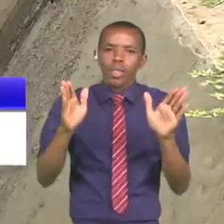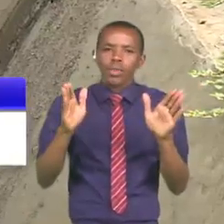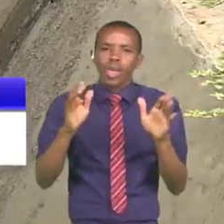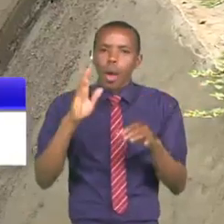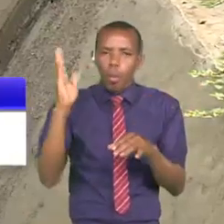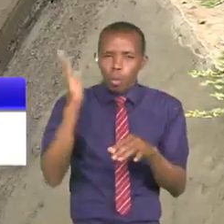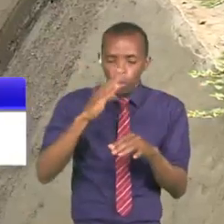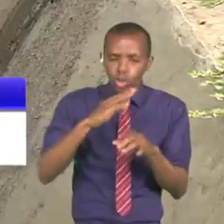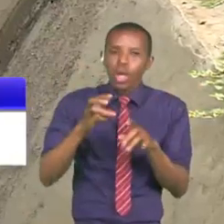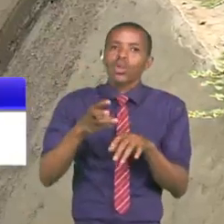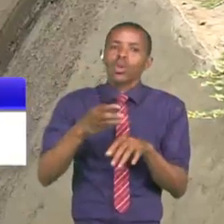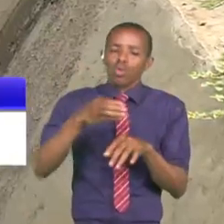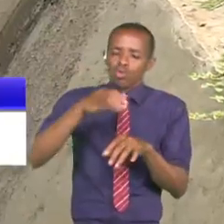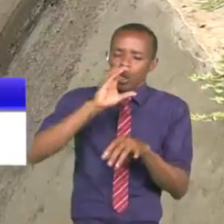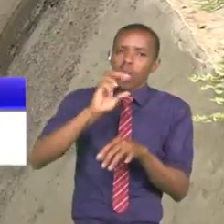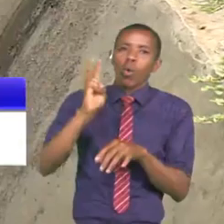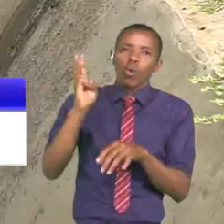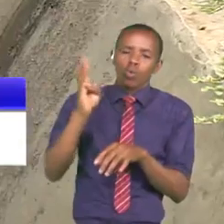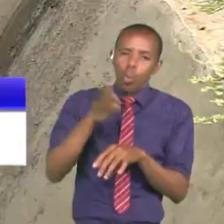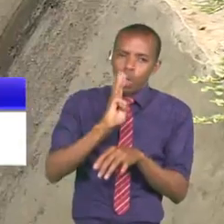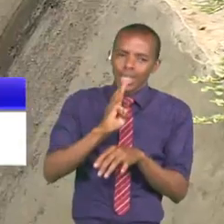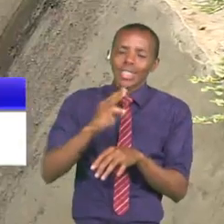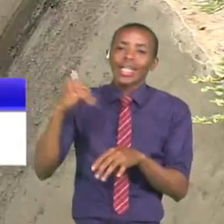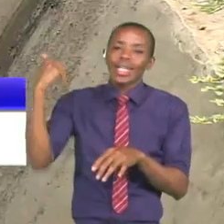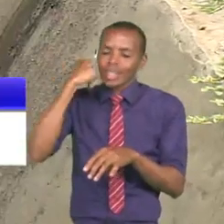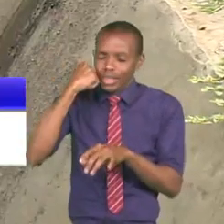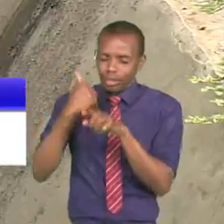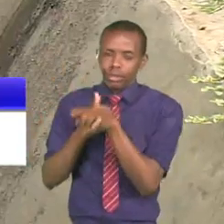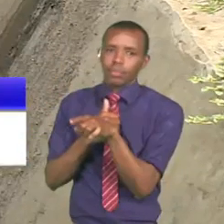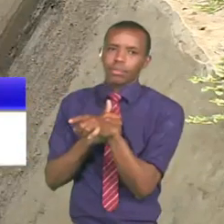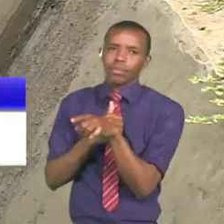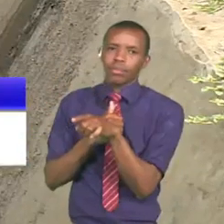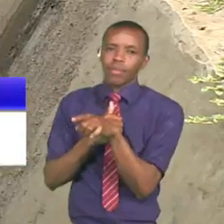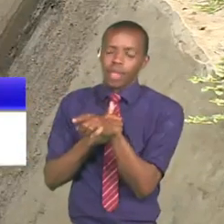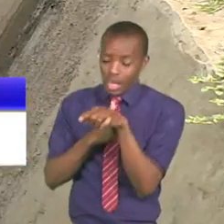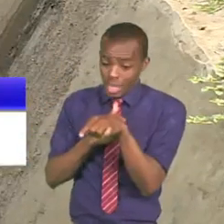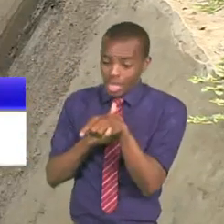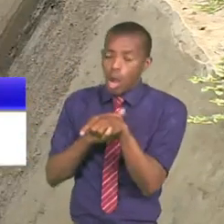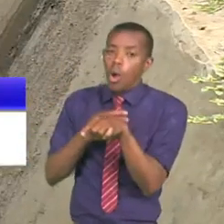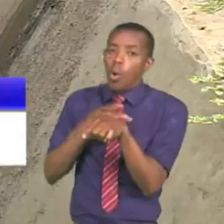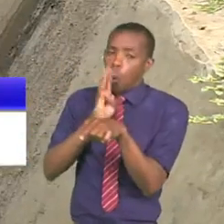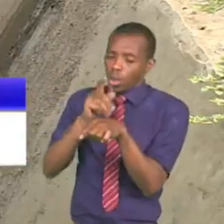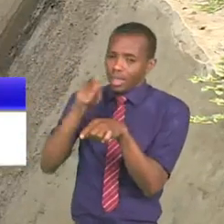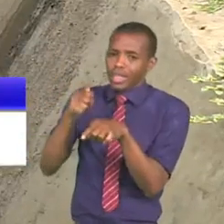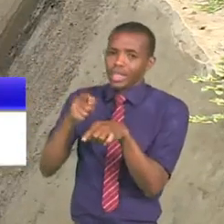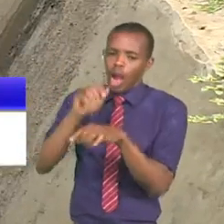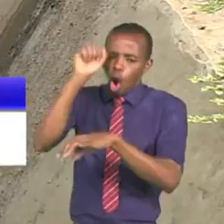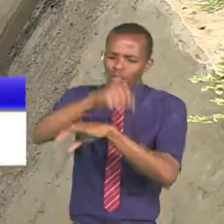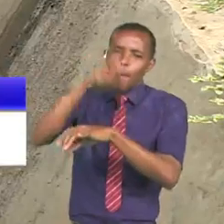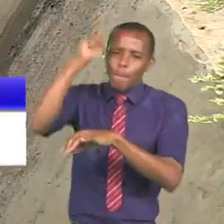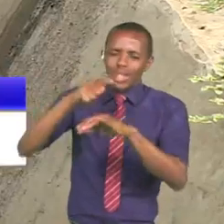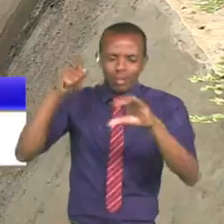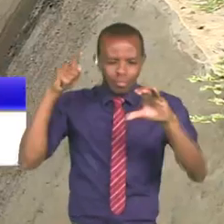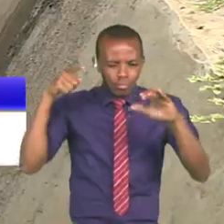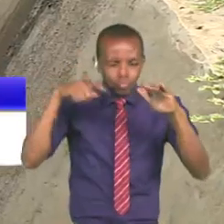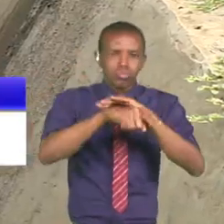contamination for drinking water. This is a disease. Hii ni ugonjwa. Hii maji, hii mavi, lazima itaingia kwa hii pipe